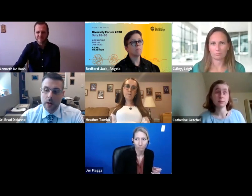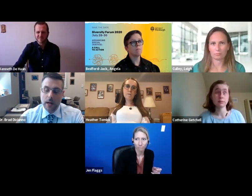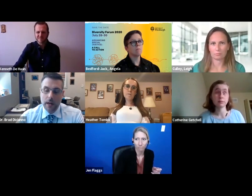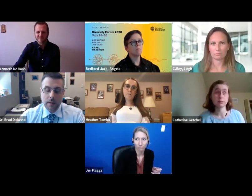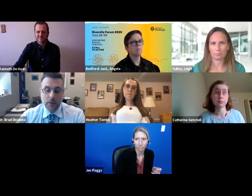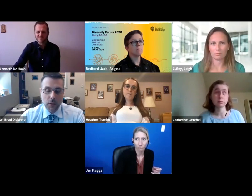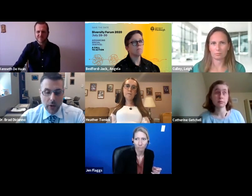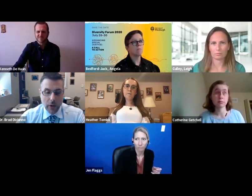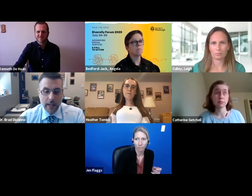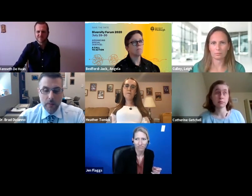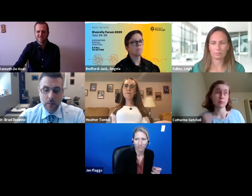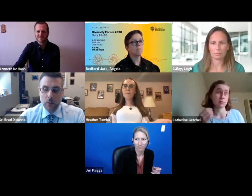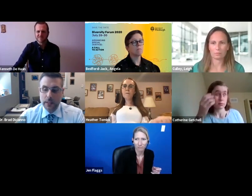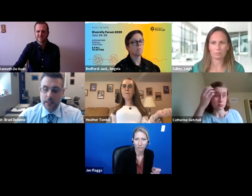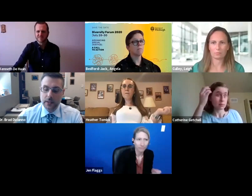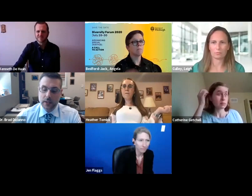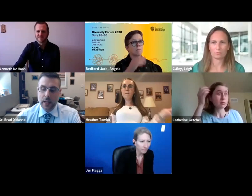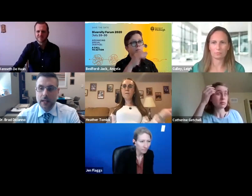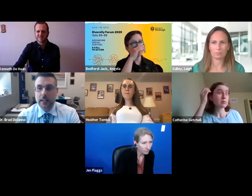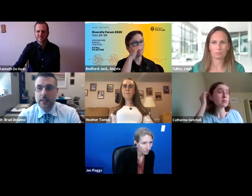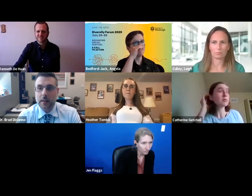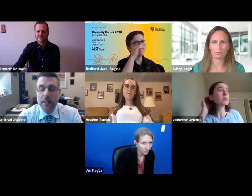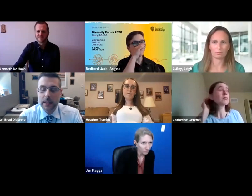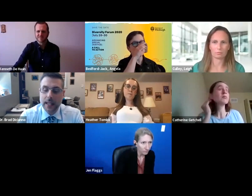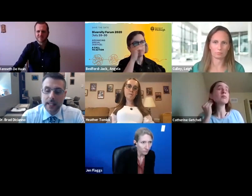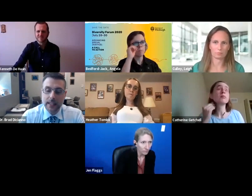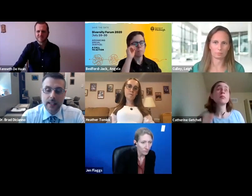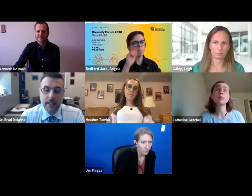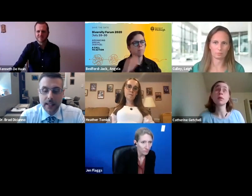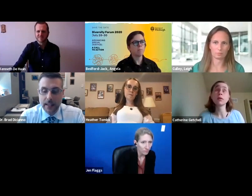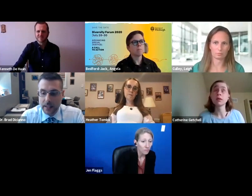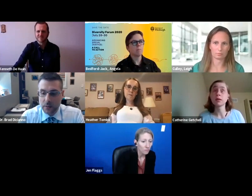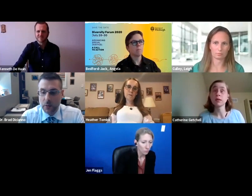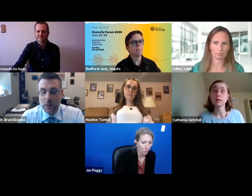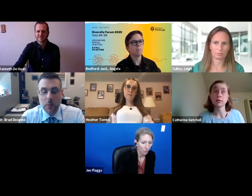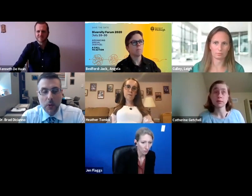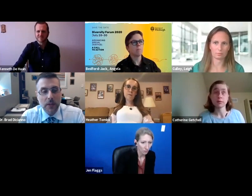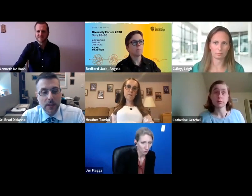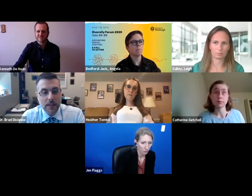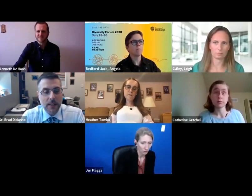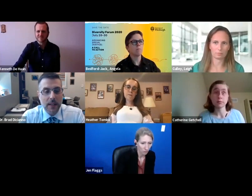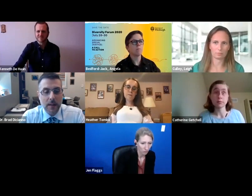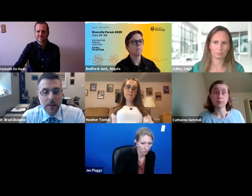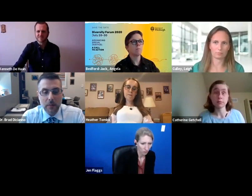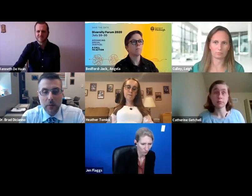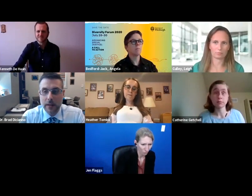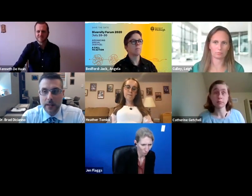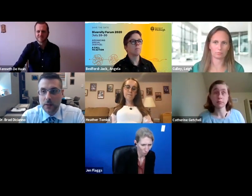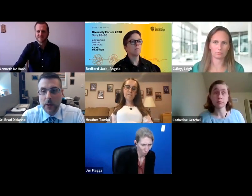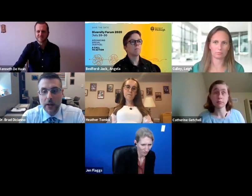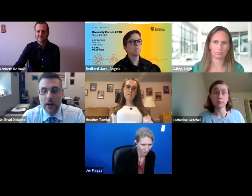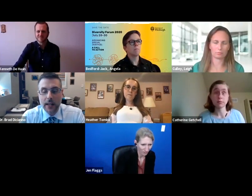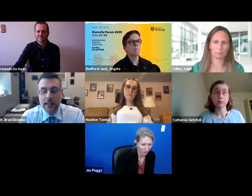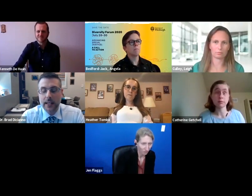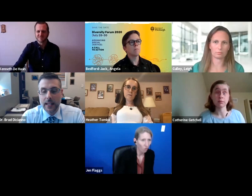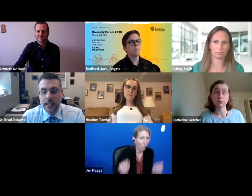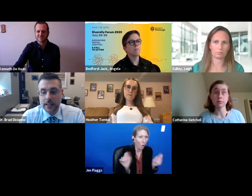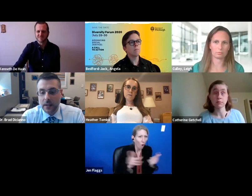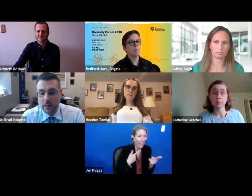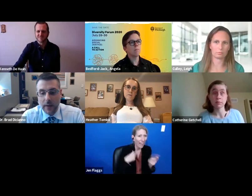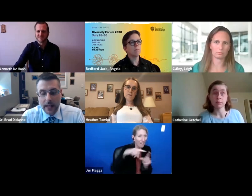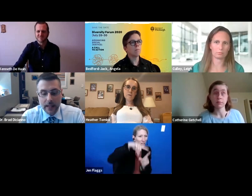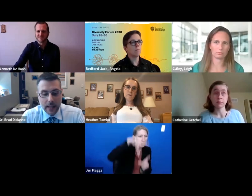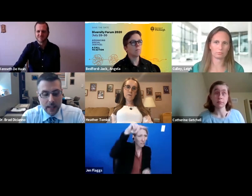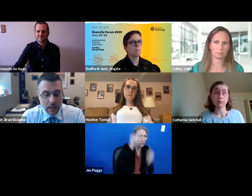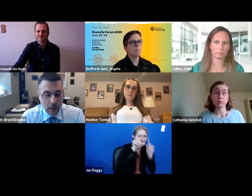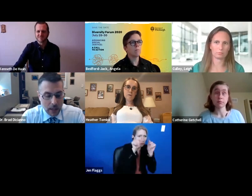So this is Brad. I wanted to just highlight something that Kenny said that I think is really important and spot on. Is